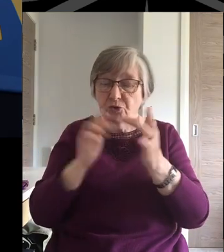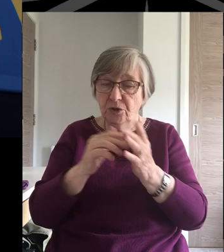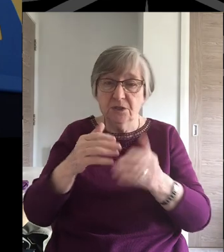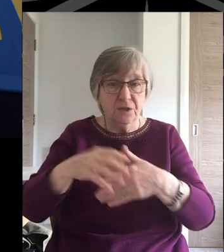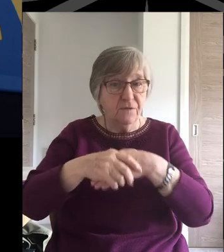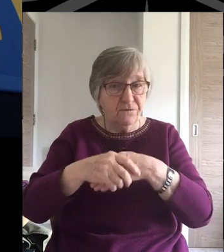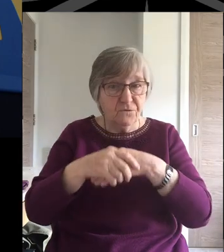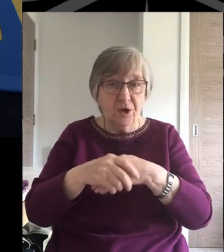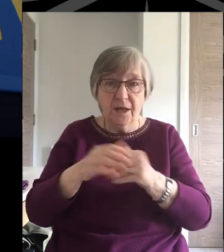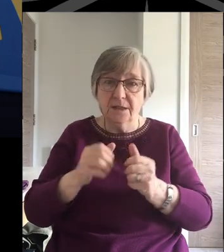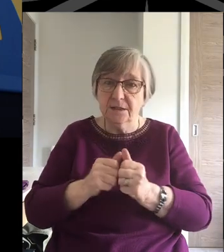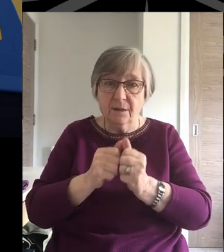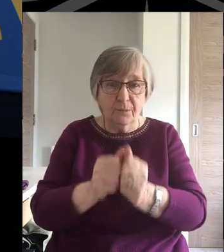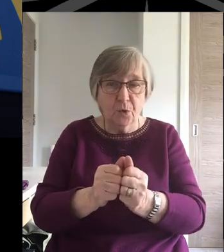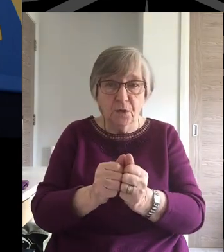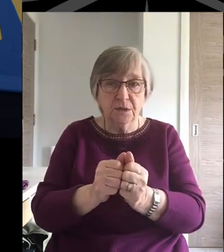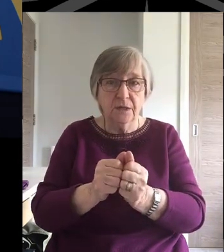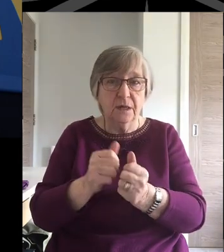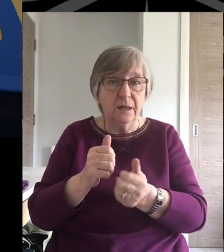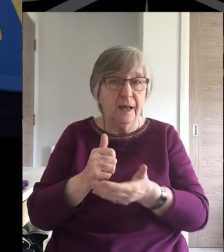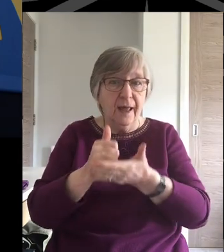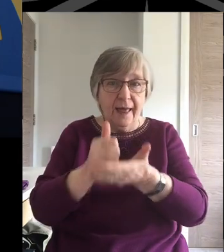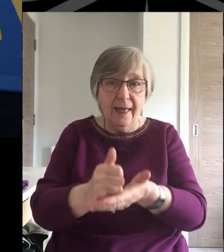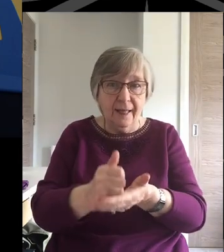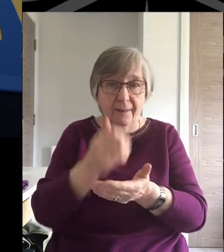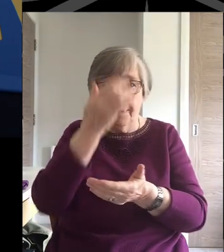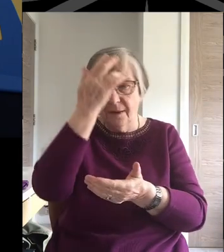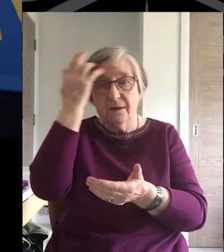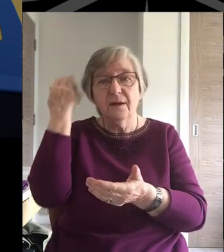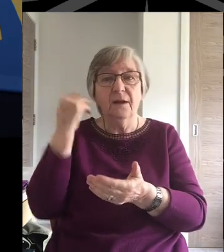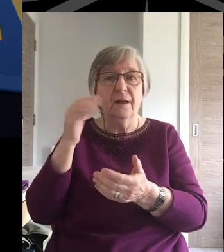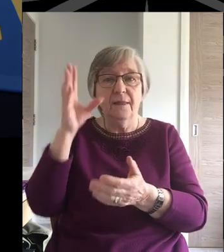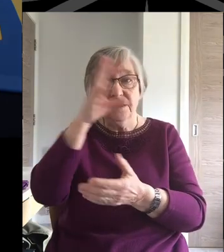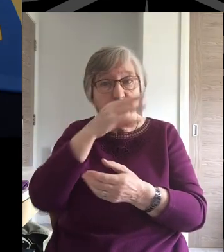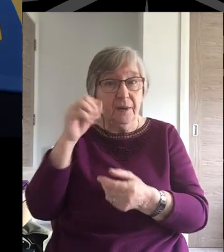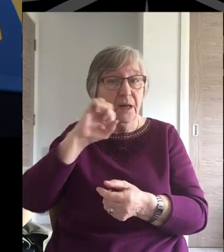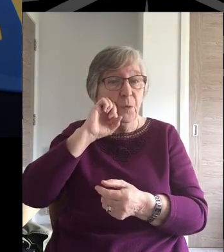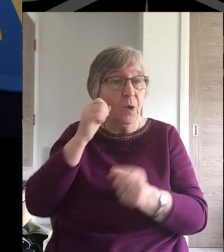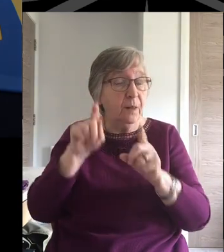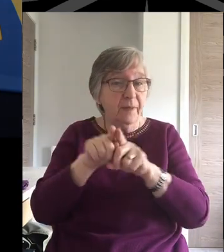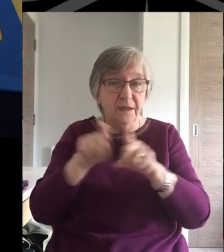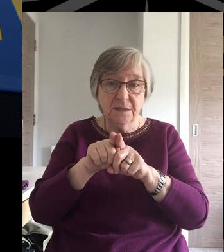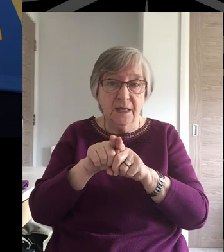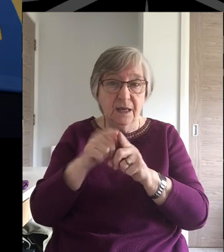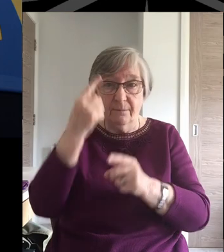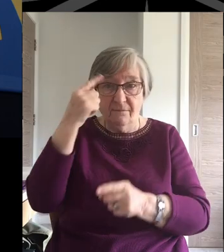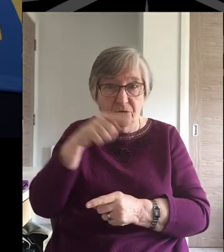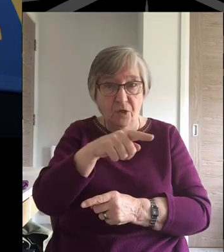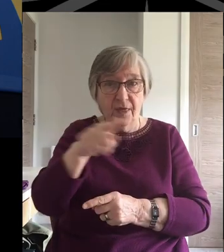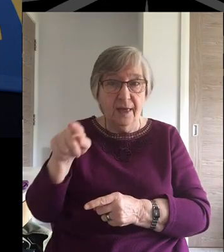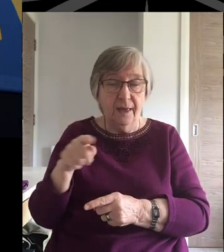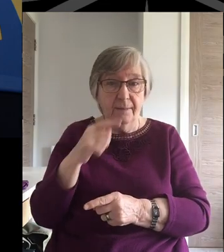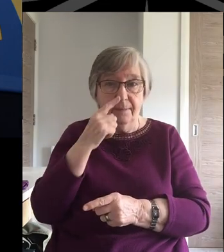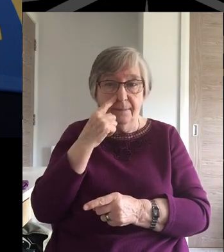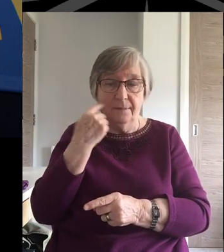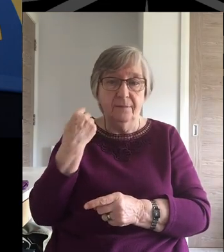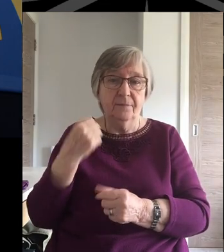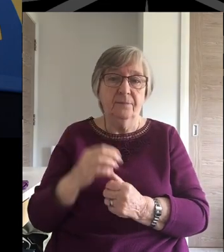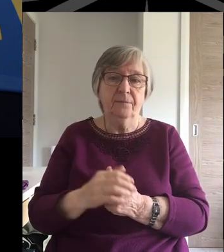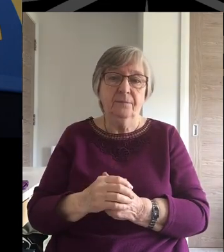supporter, advocate, helper, comforter to his disciples, so the Spirit will be all that to us and more.